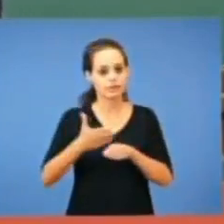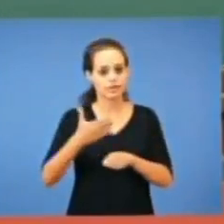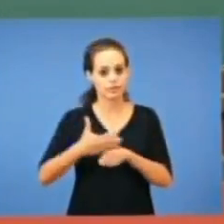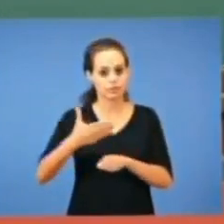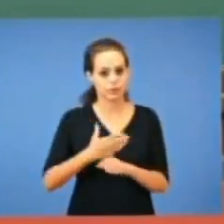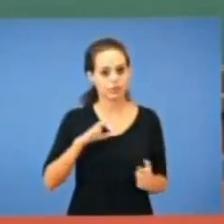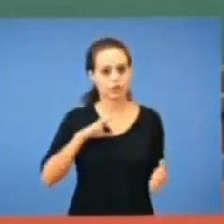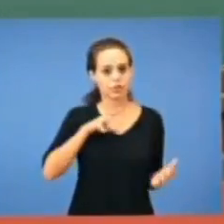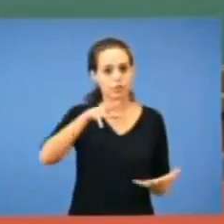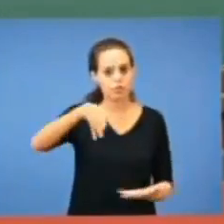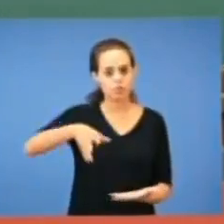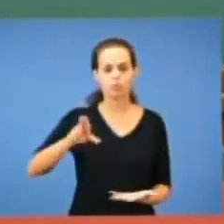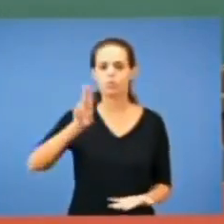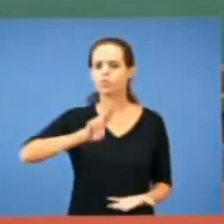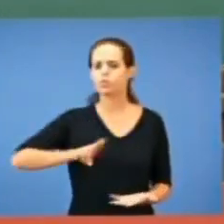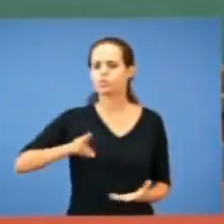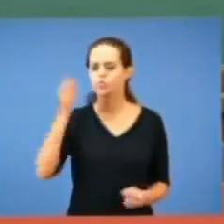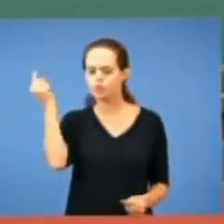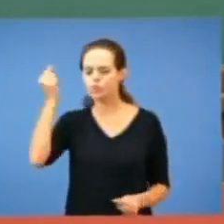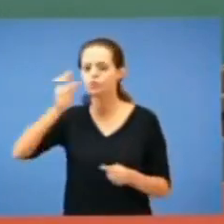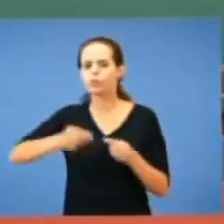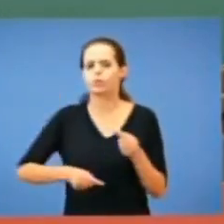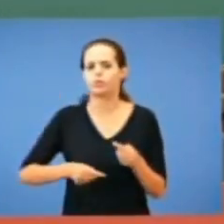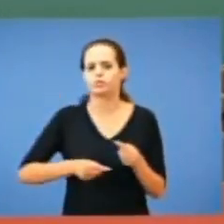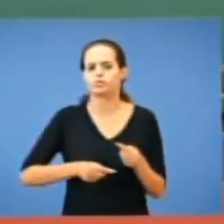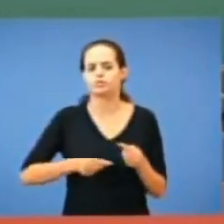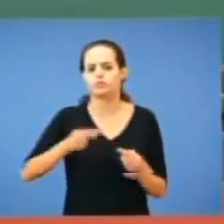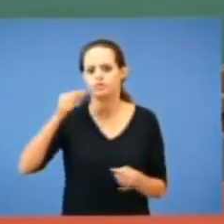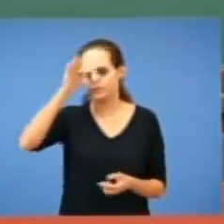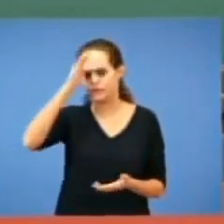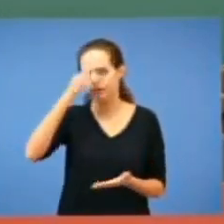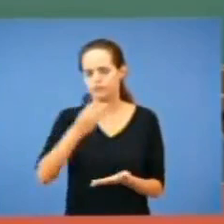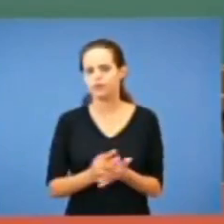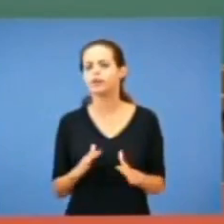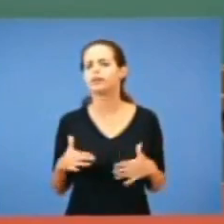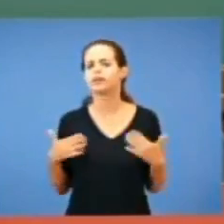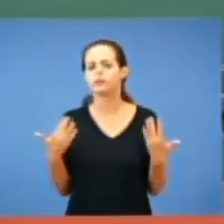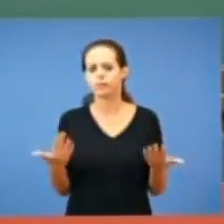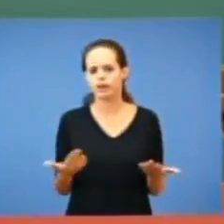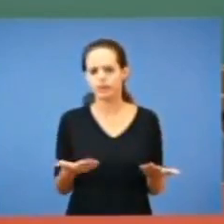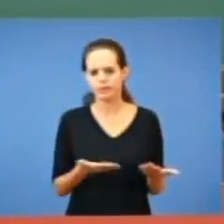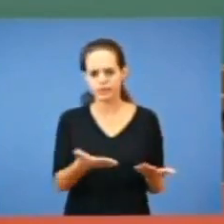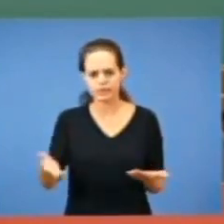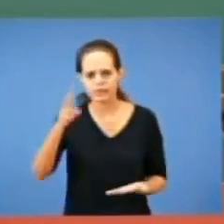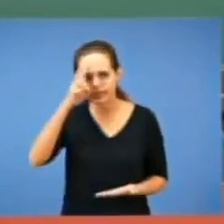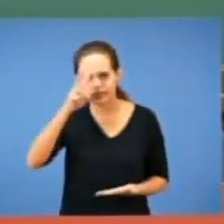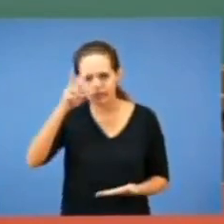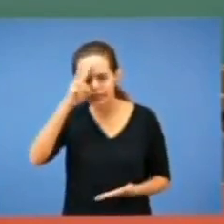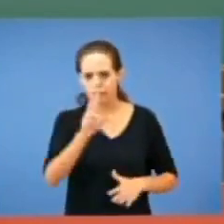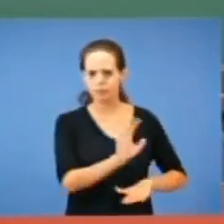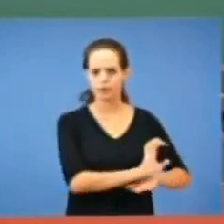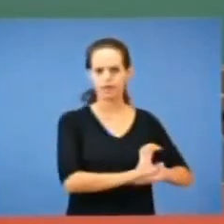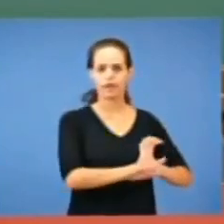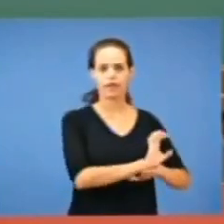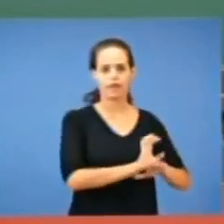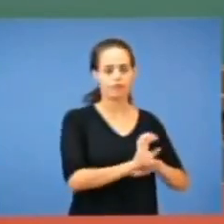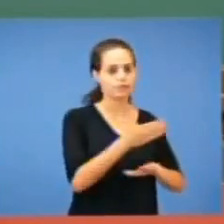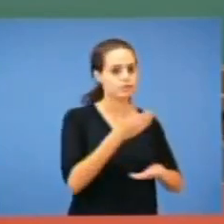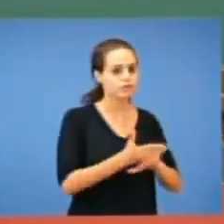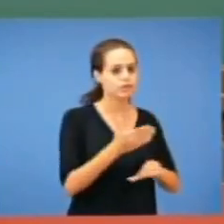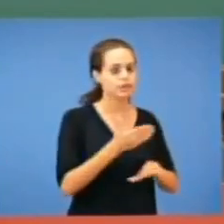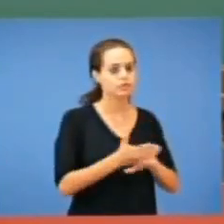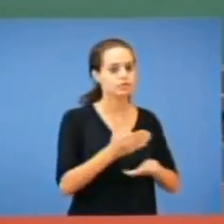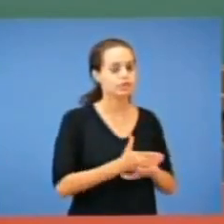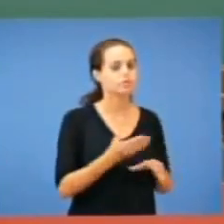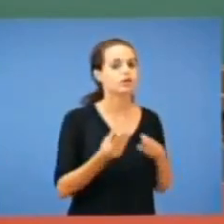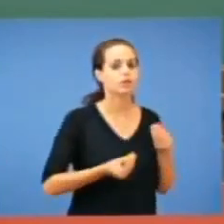were the practices used by the world to oppose the faith? Your brethren remember that in Ephesus, the practices